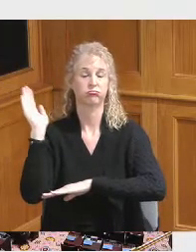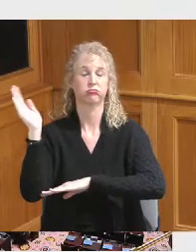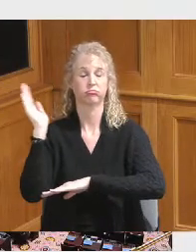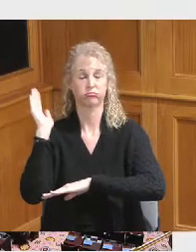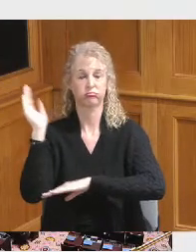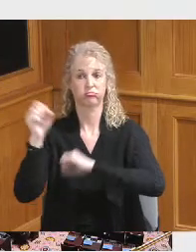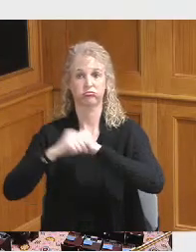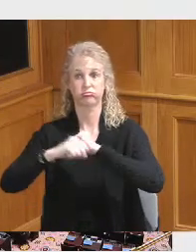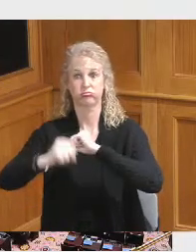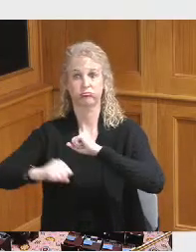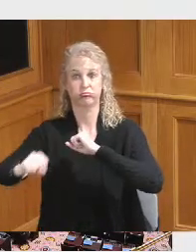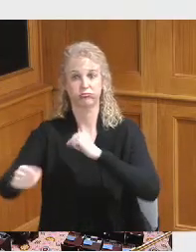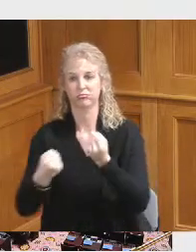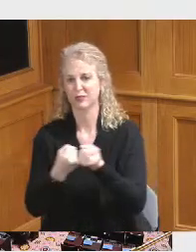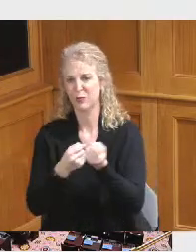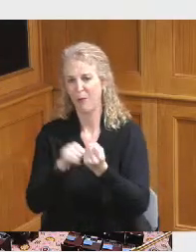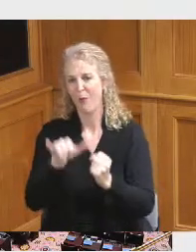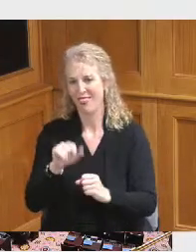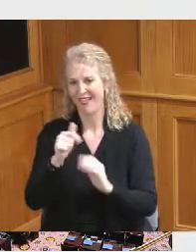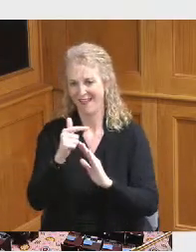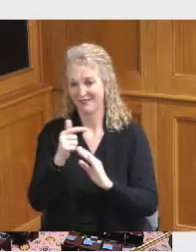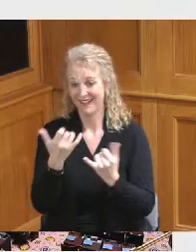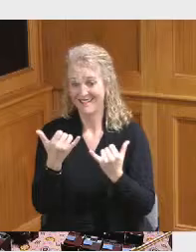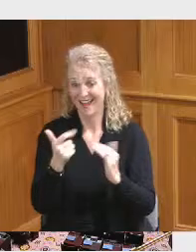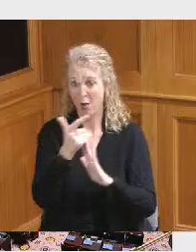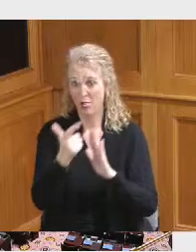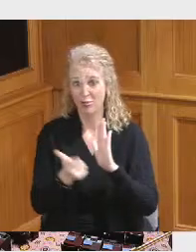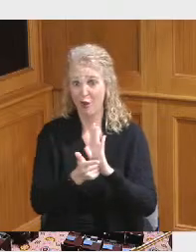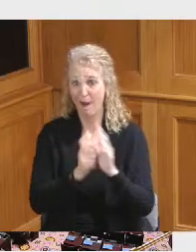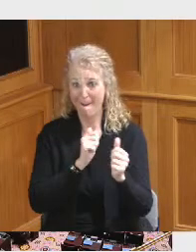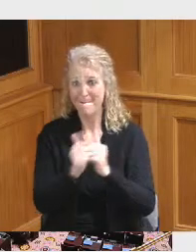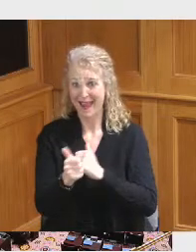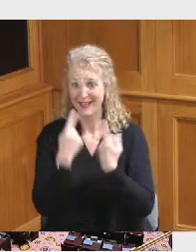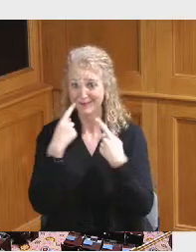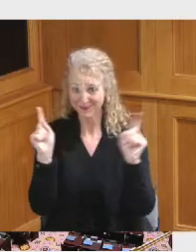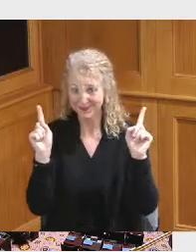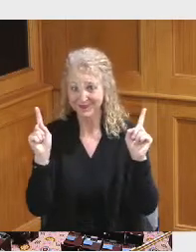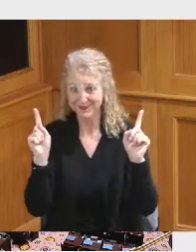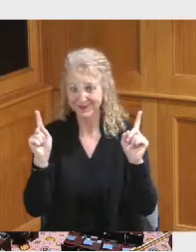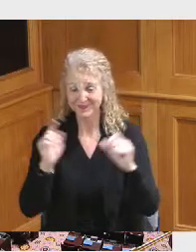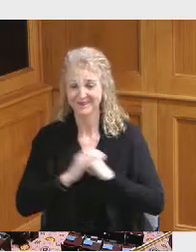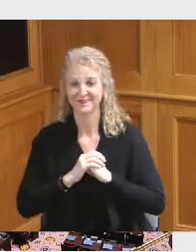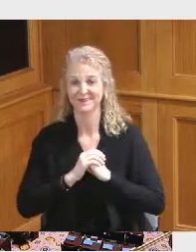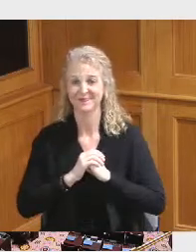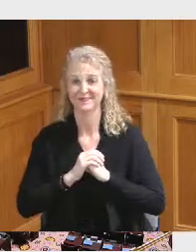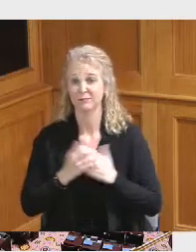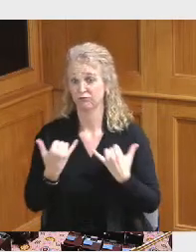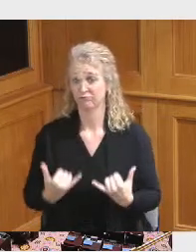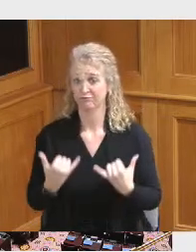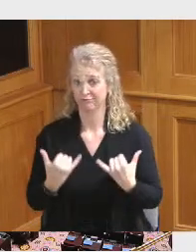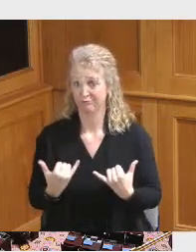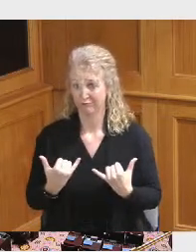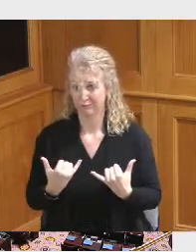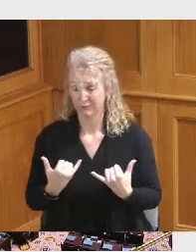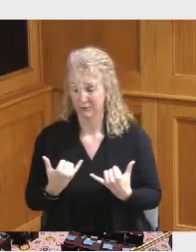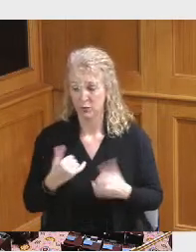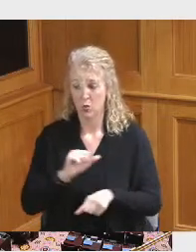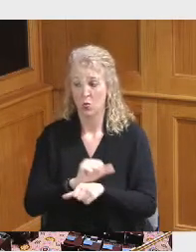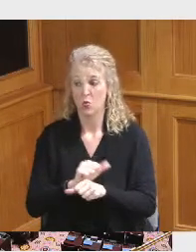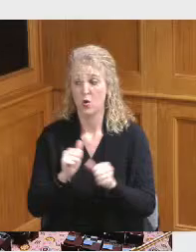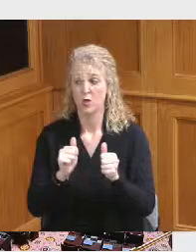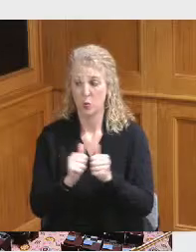to support that bill, and it ended up being signed into law in 2022. Currently, we are working with the